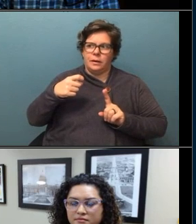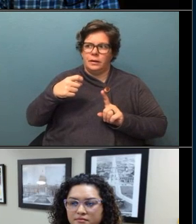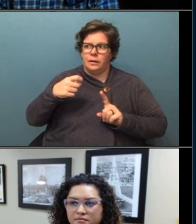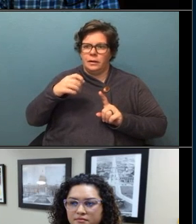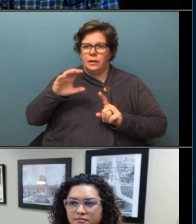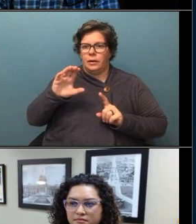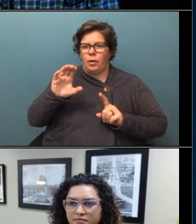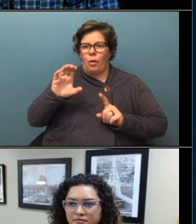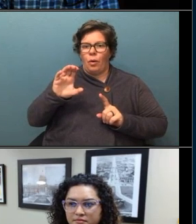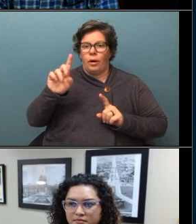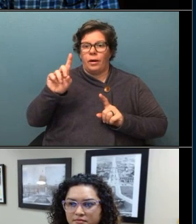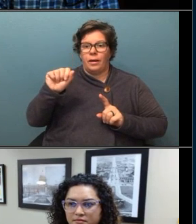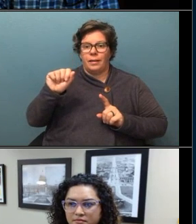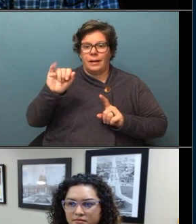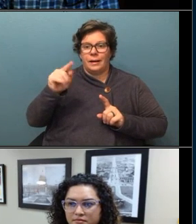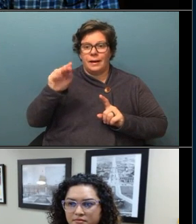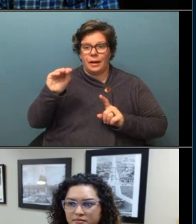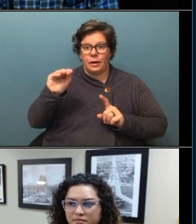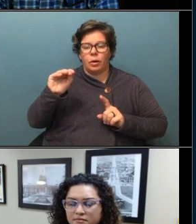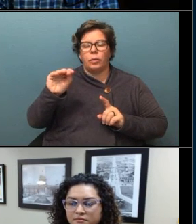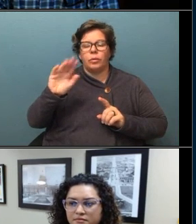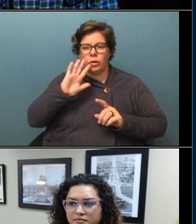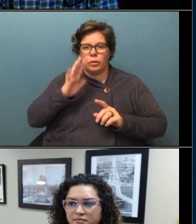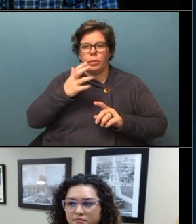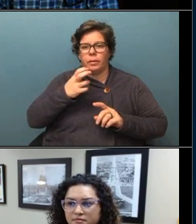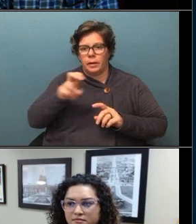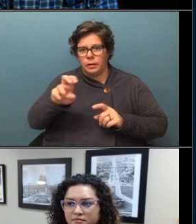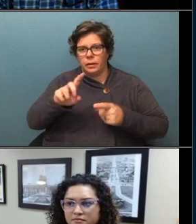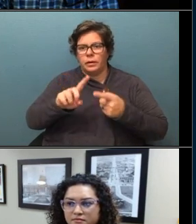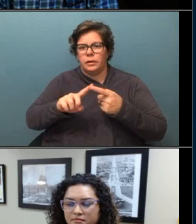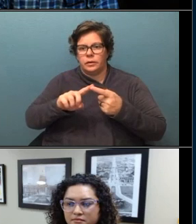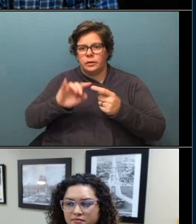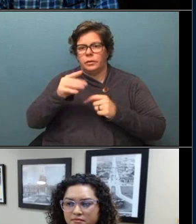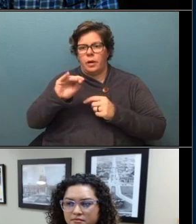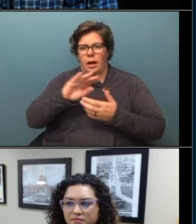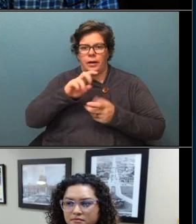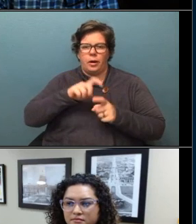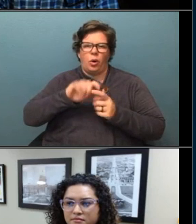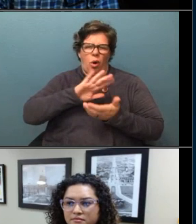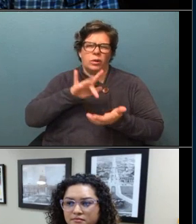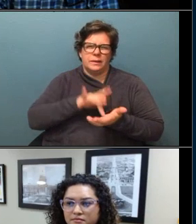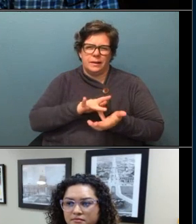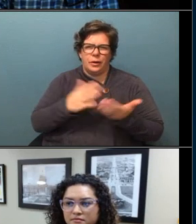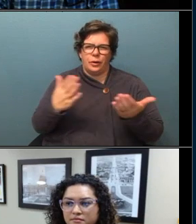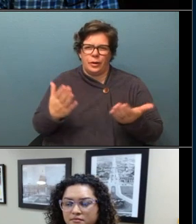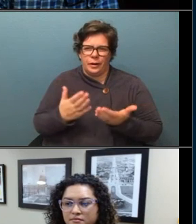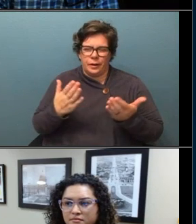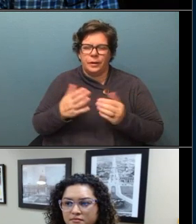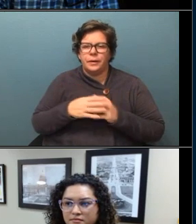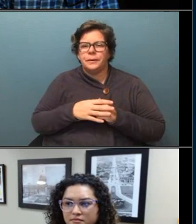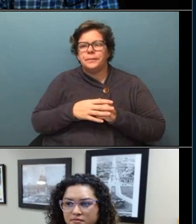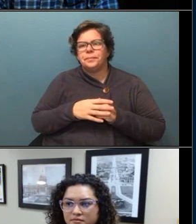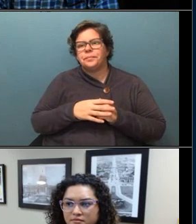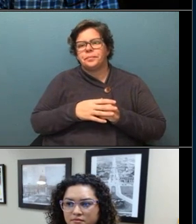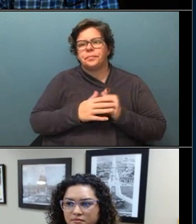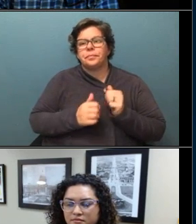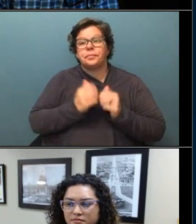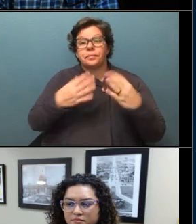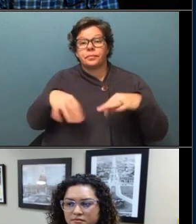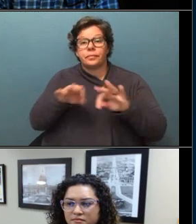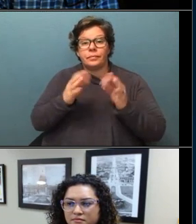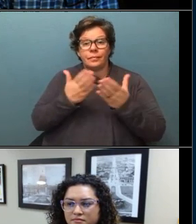Coeur d'Alene, you're going to be routed to us here in Idaho. So the most important